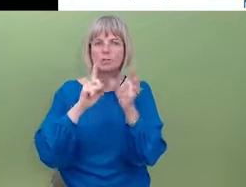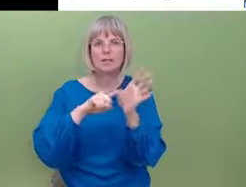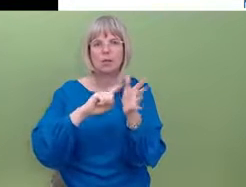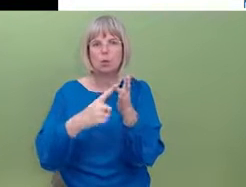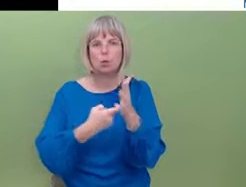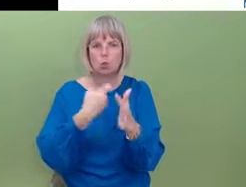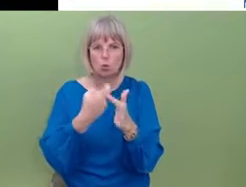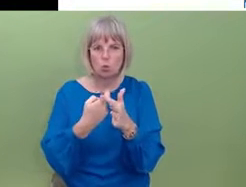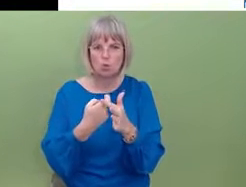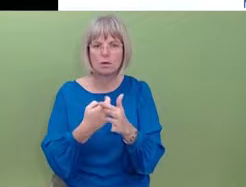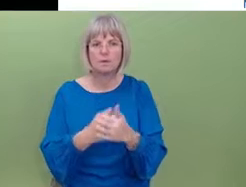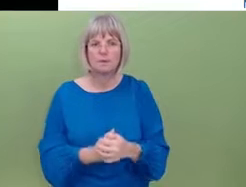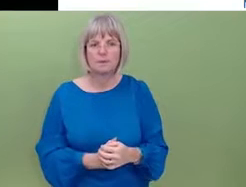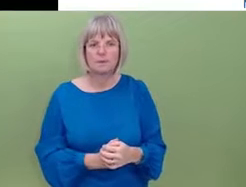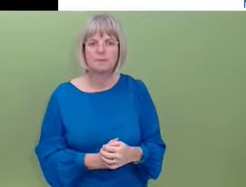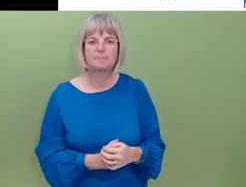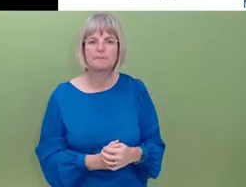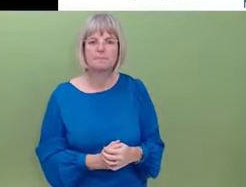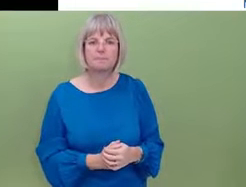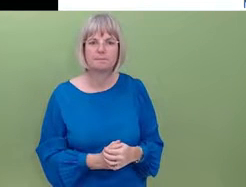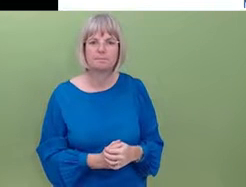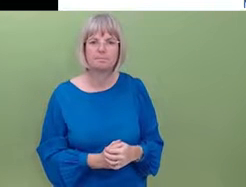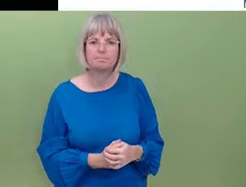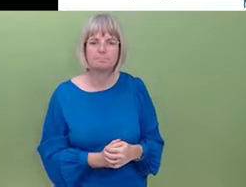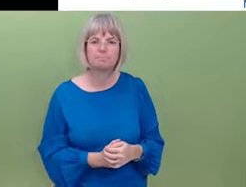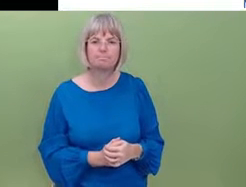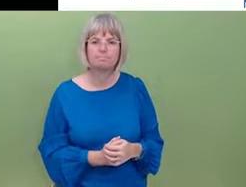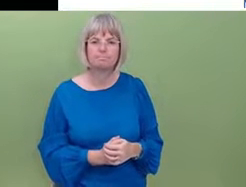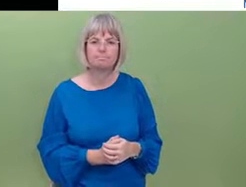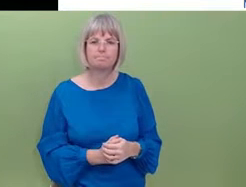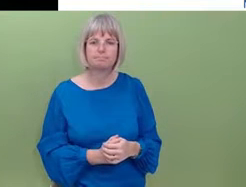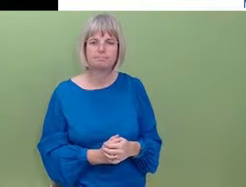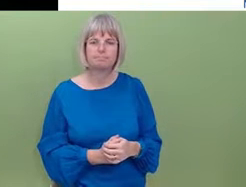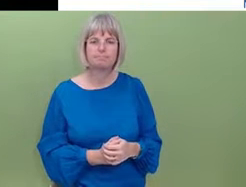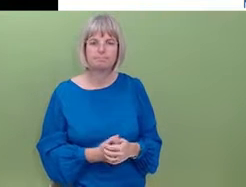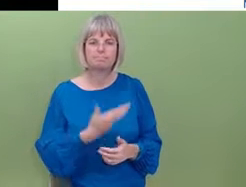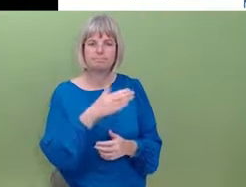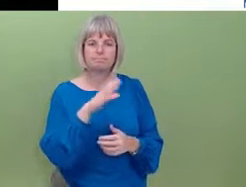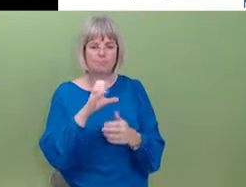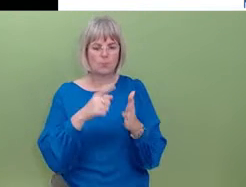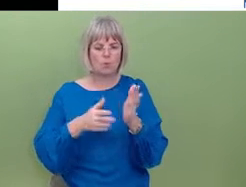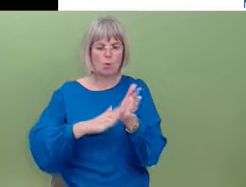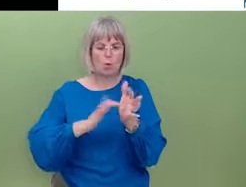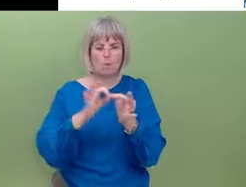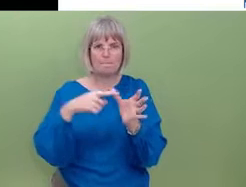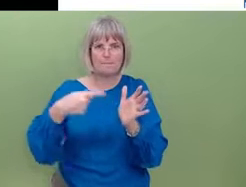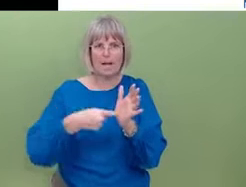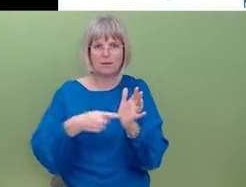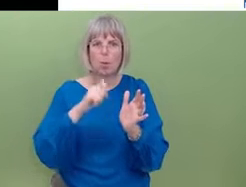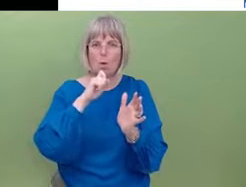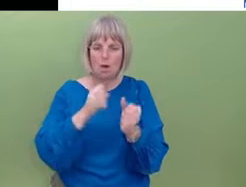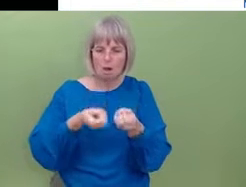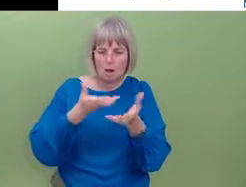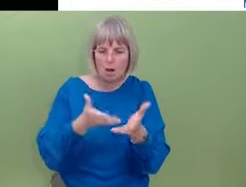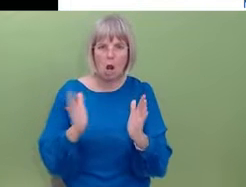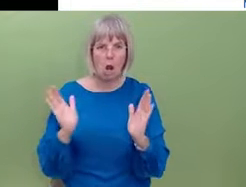Foundation Trust and Hull York Medical School. COMBAT will be implementing low intensity behavioural